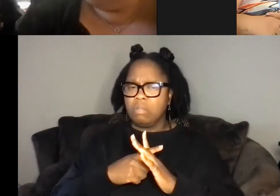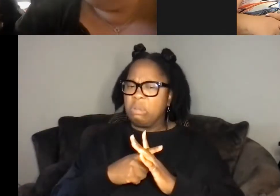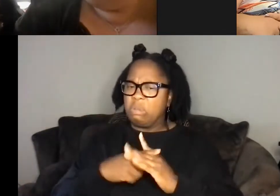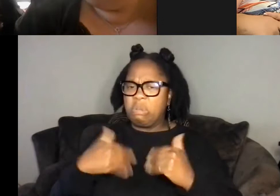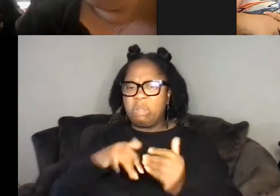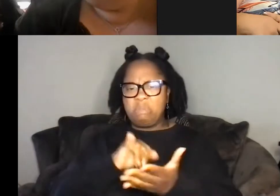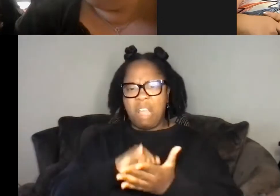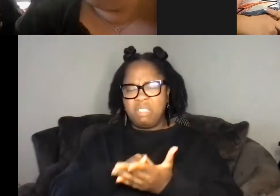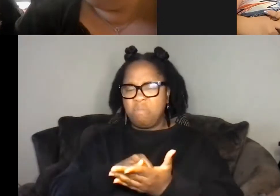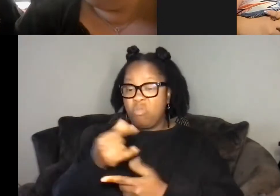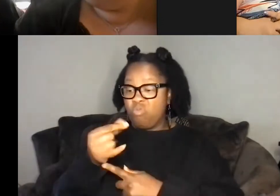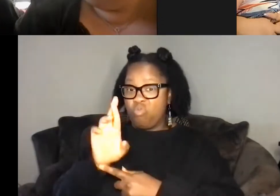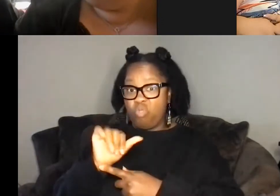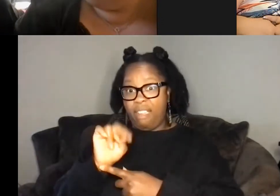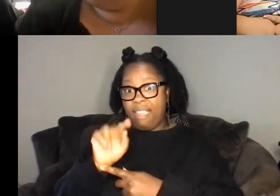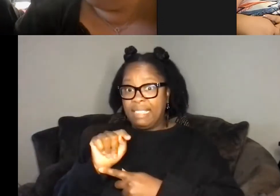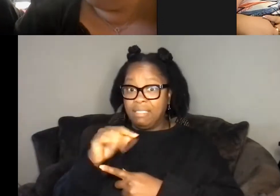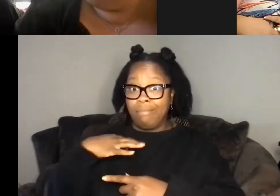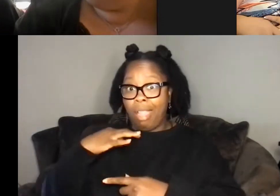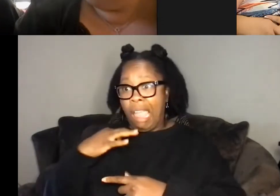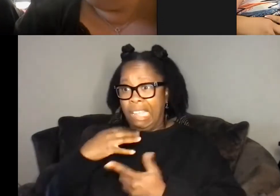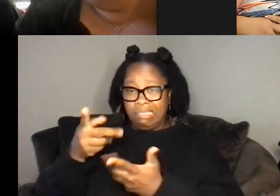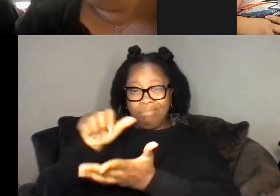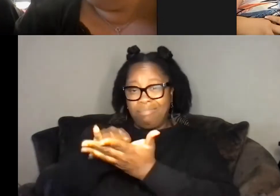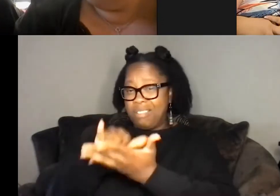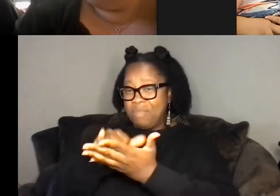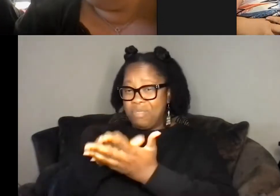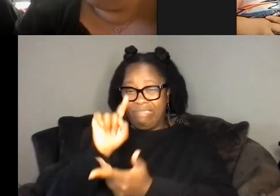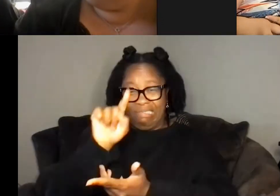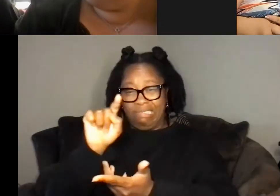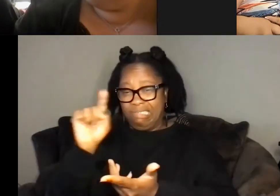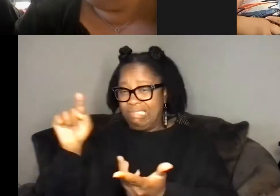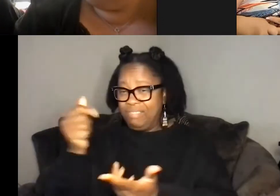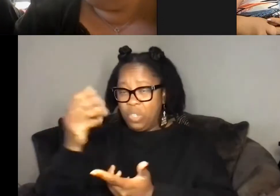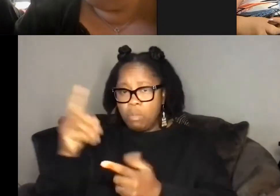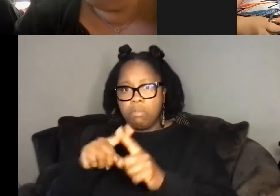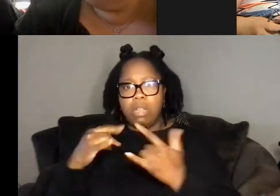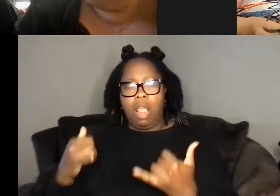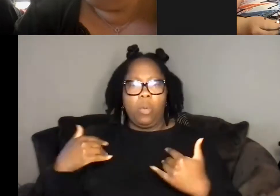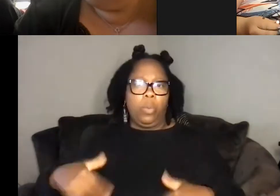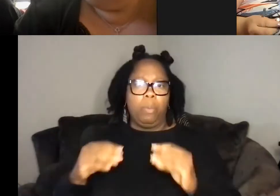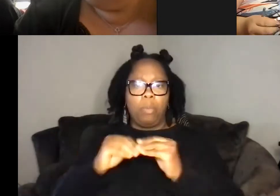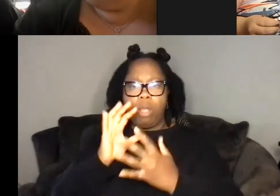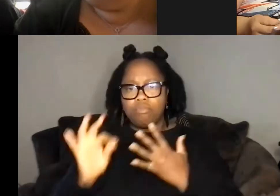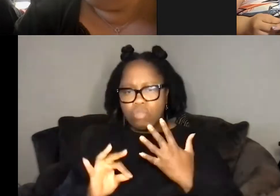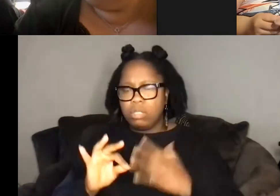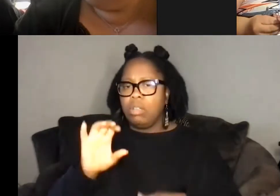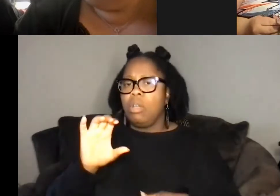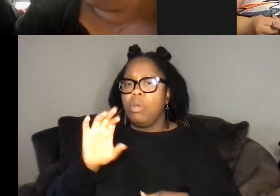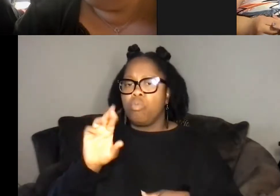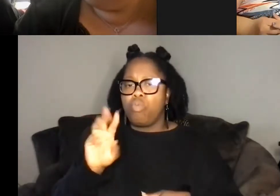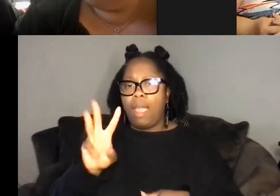to get grants to do this kind of work. Now there's so many more options in terms of crowdsourcing fundraising that I think it really is, there's